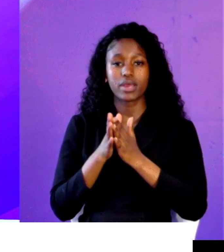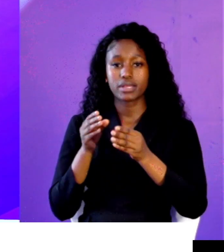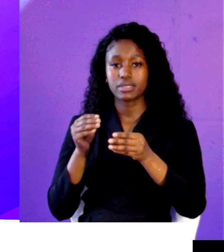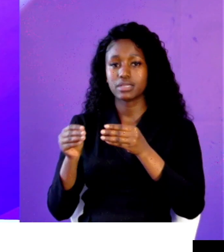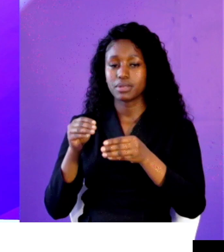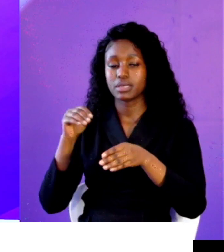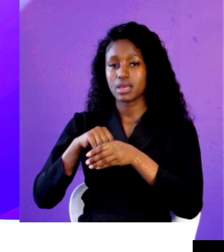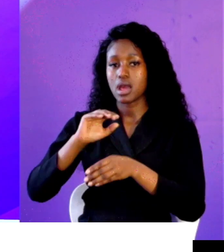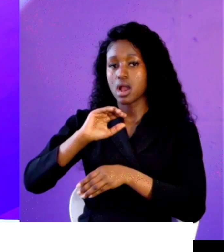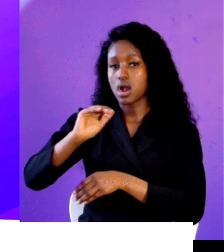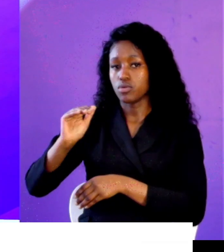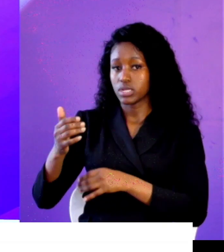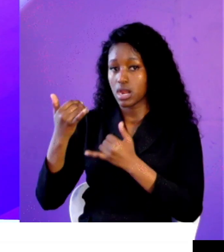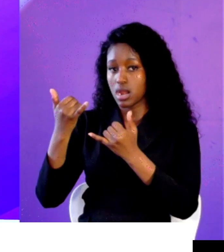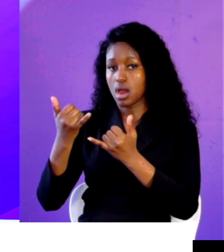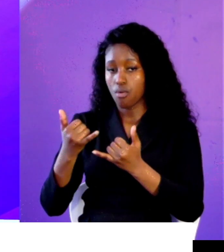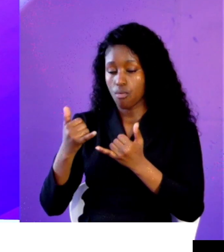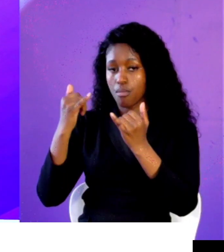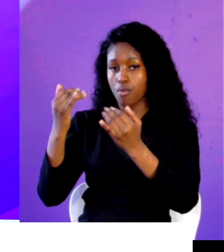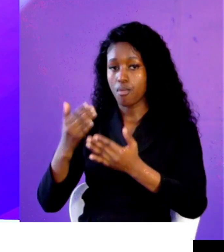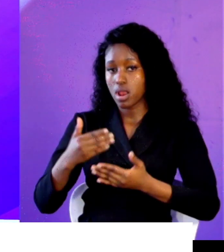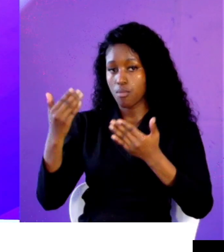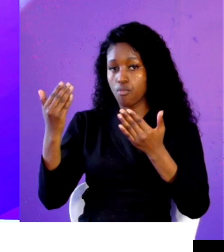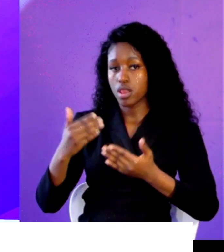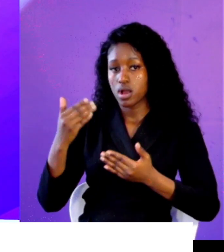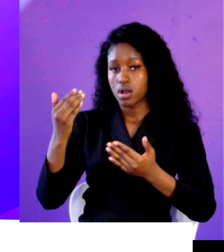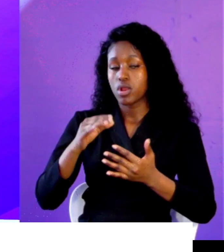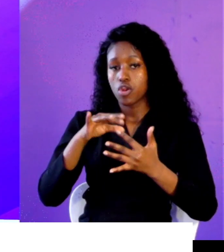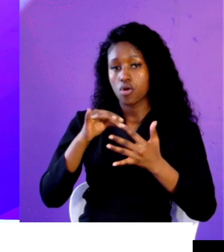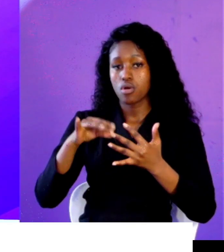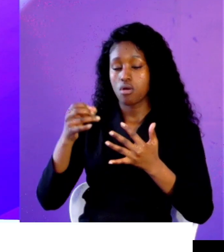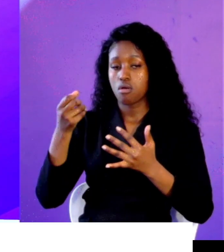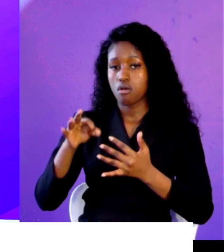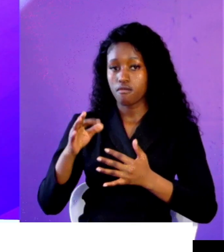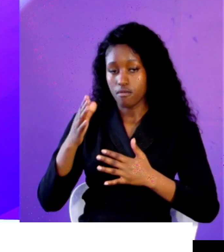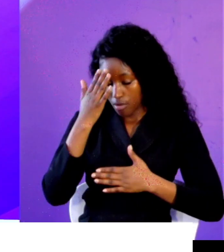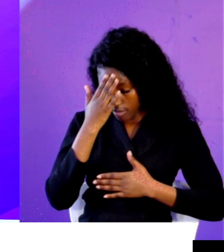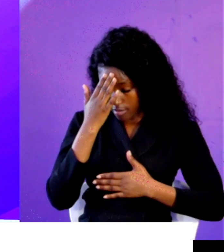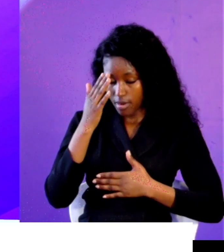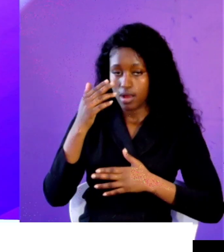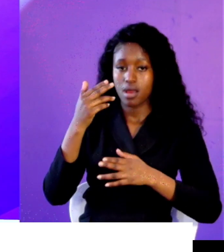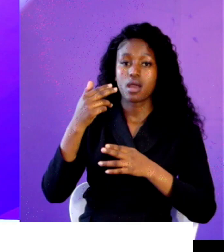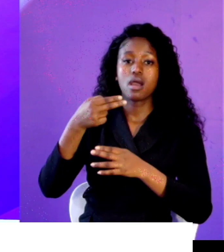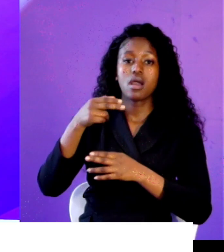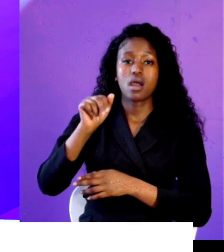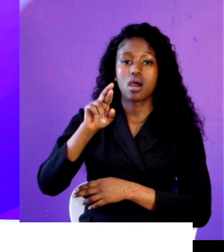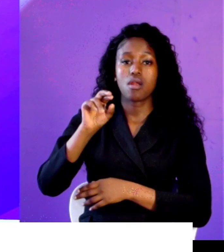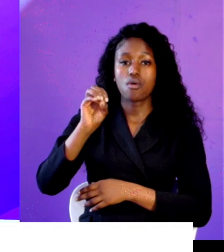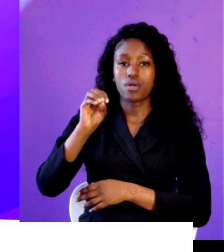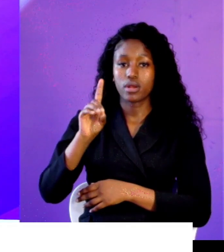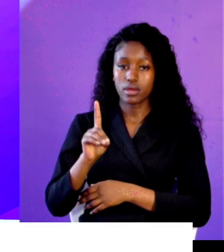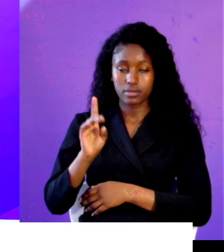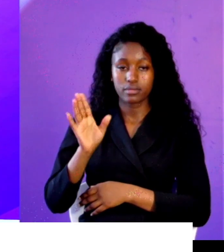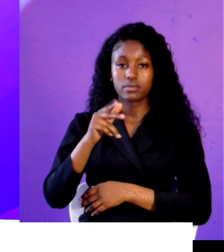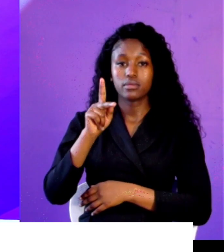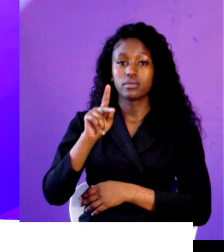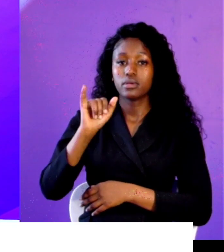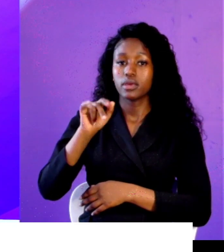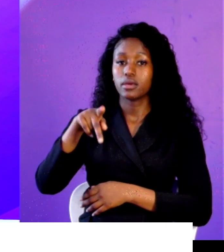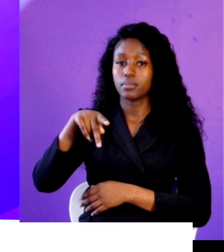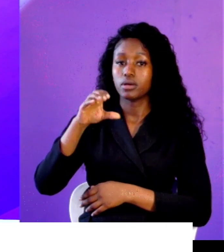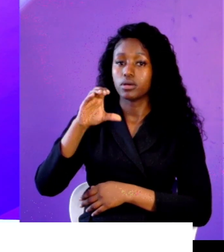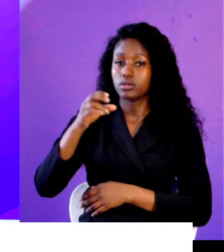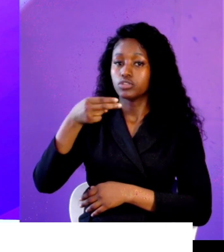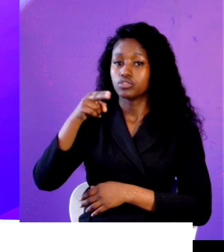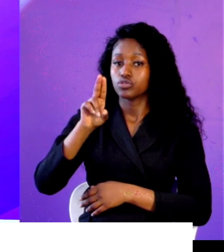the county have welcomed the nomination of Honorable Harold Kipchumba to the National Assembly by